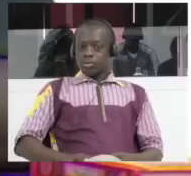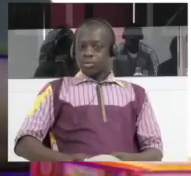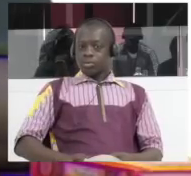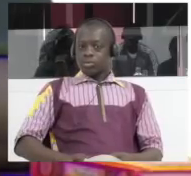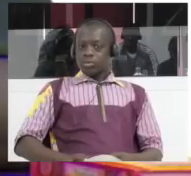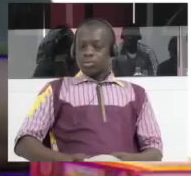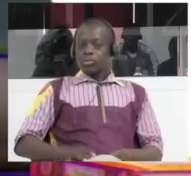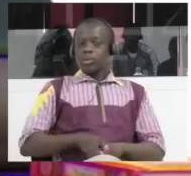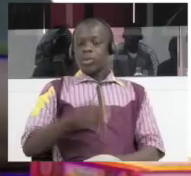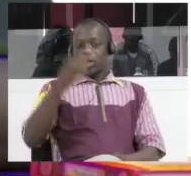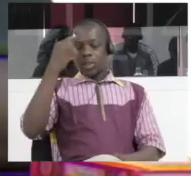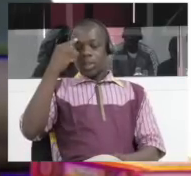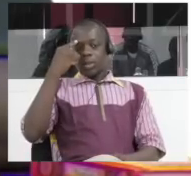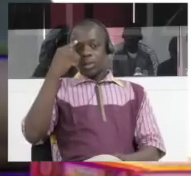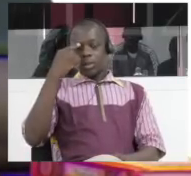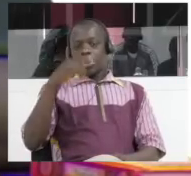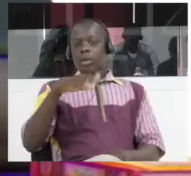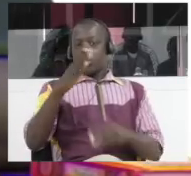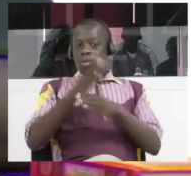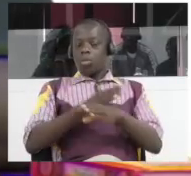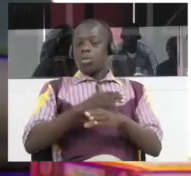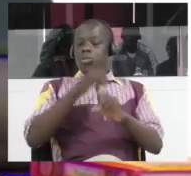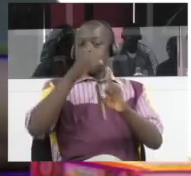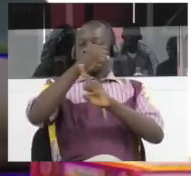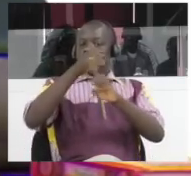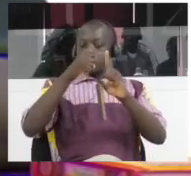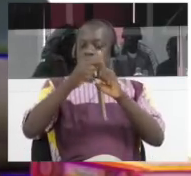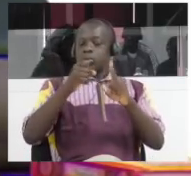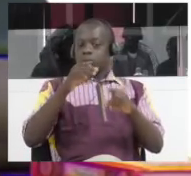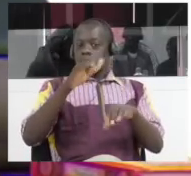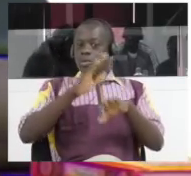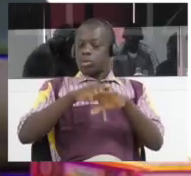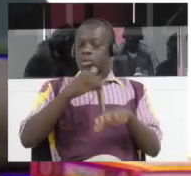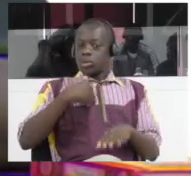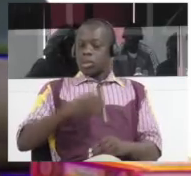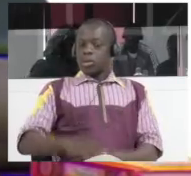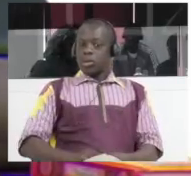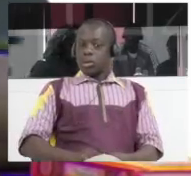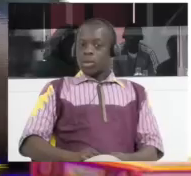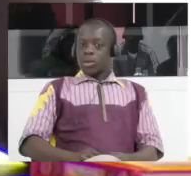Well, I think then the situation was that it befell on me